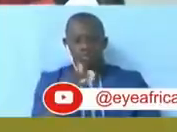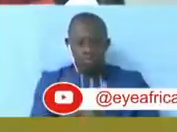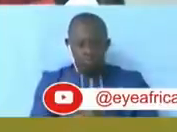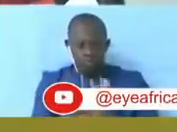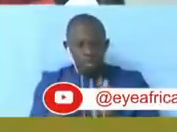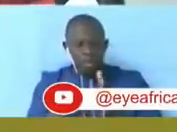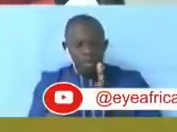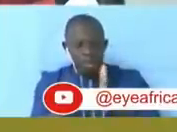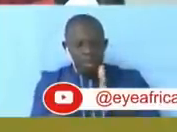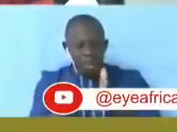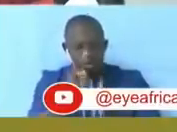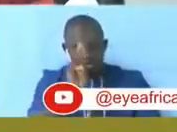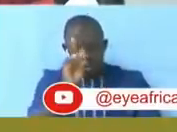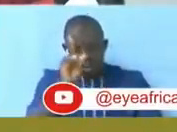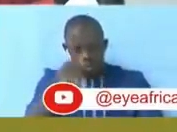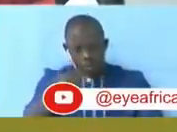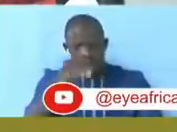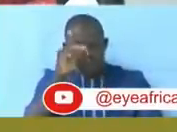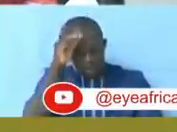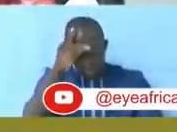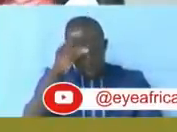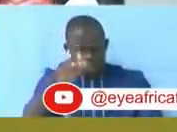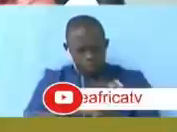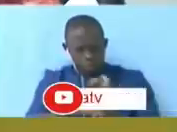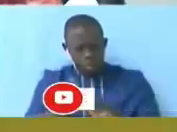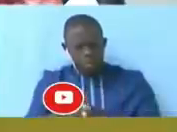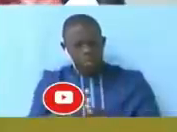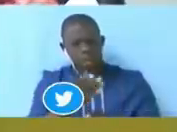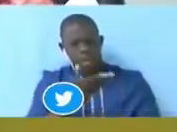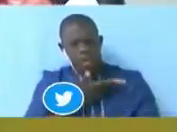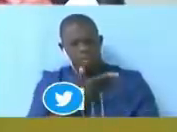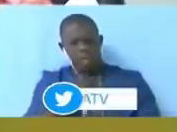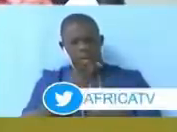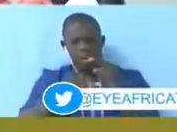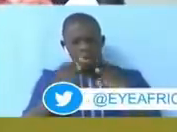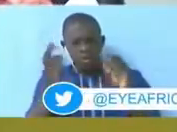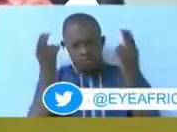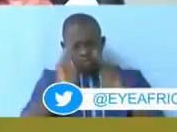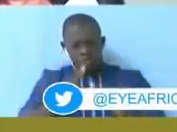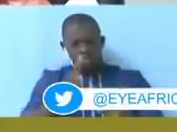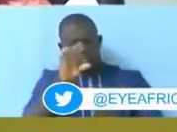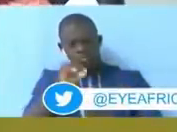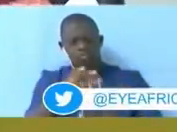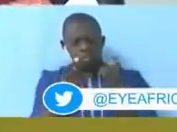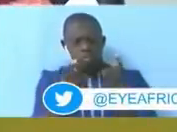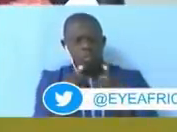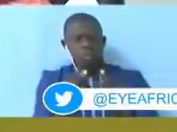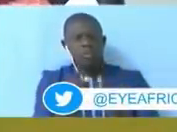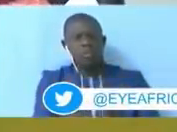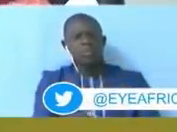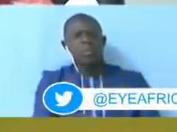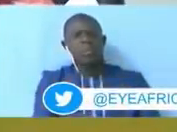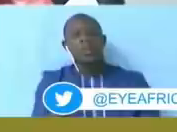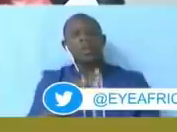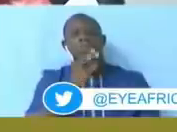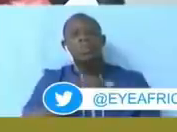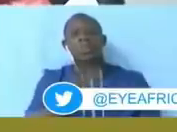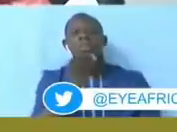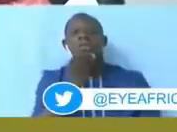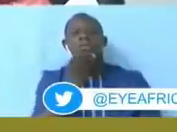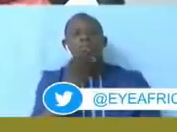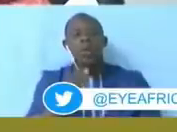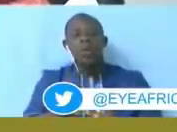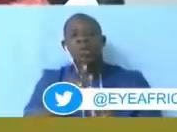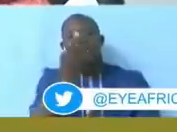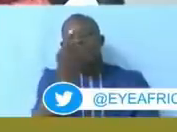For patio nyin kundon ko nyin UDP la patio kundon ko fo ya fana tumi la bang. Mr. Dabo was accused number one. Mr. Dabo le